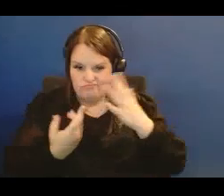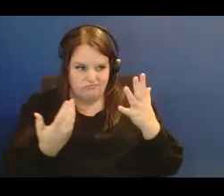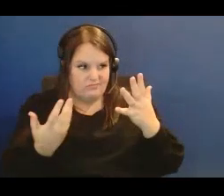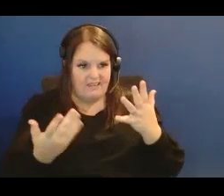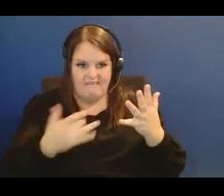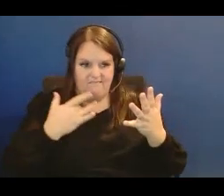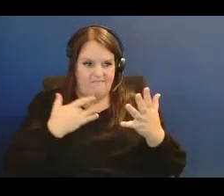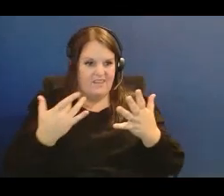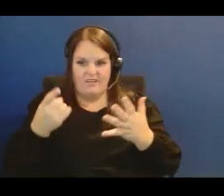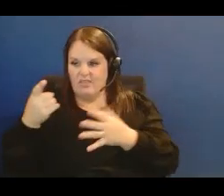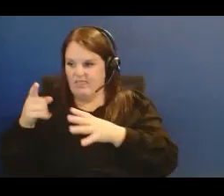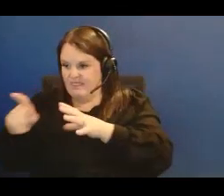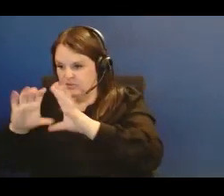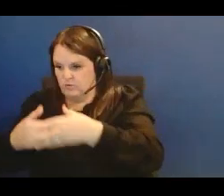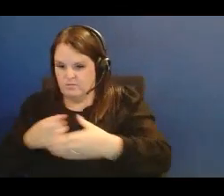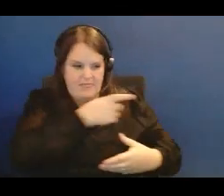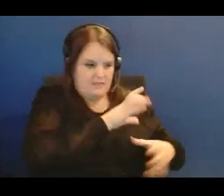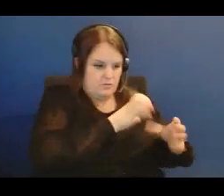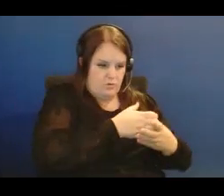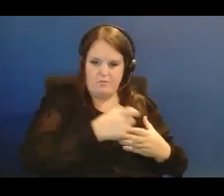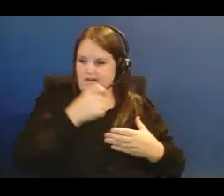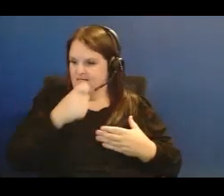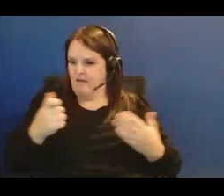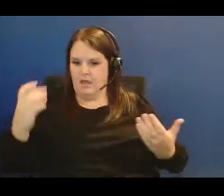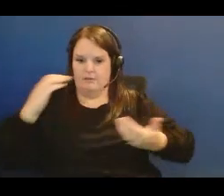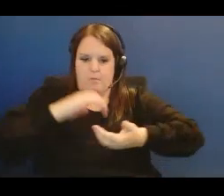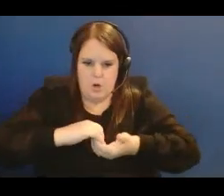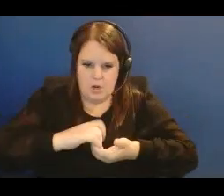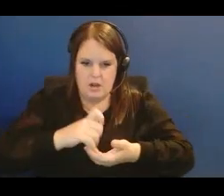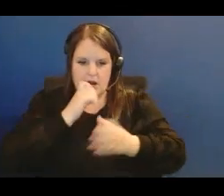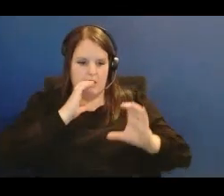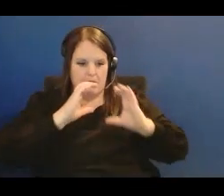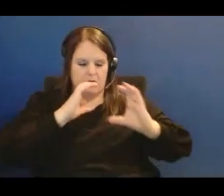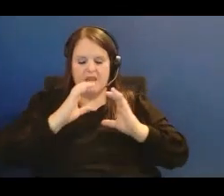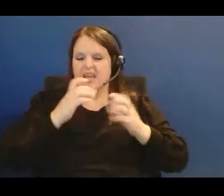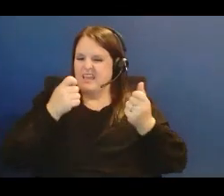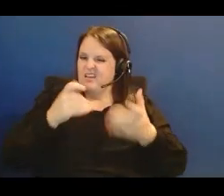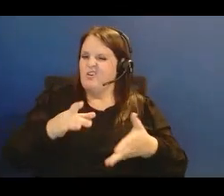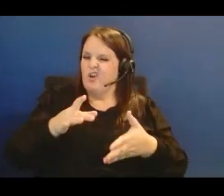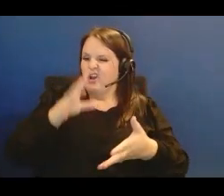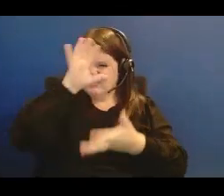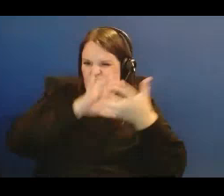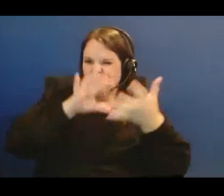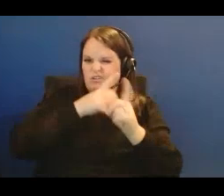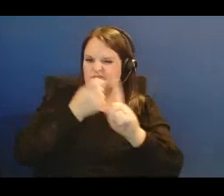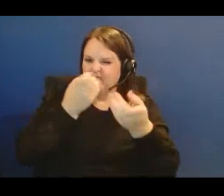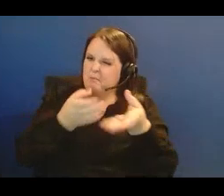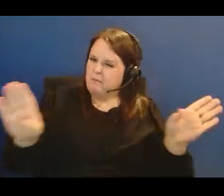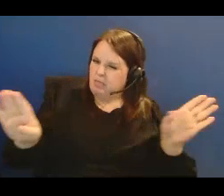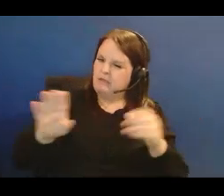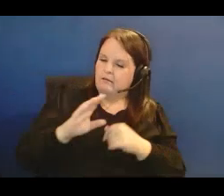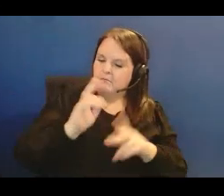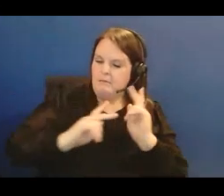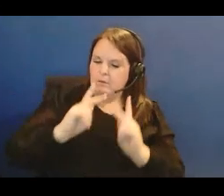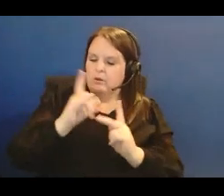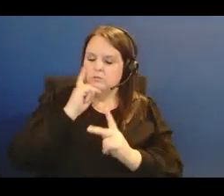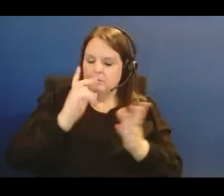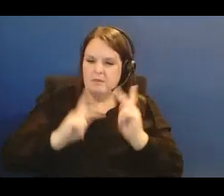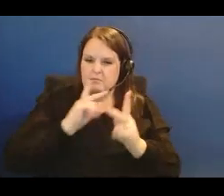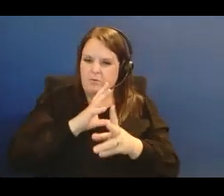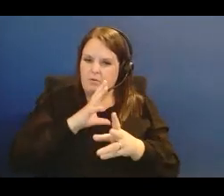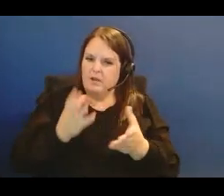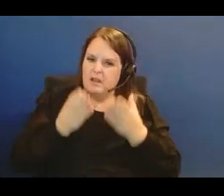lead to confusion from the public, something that we always want to avoid. So the members who attended the meeting recommended